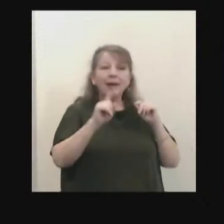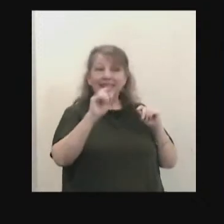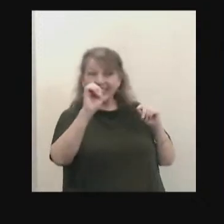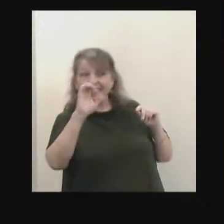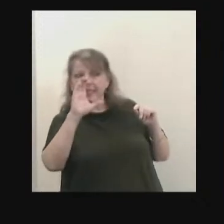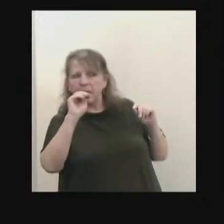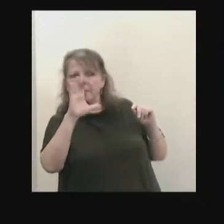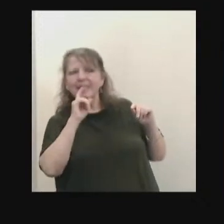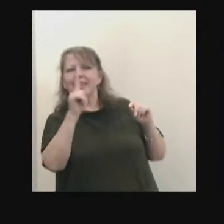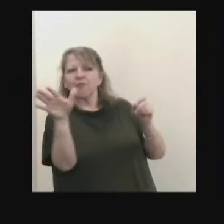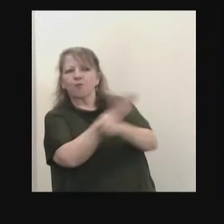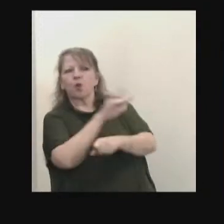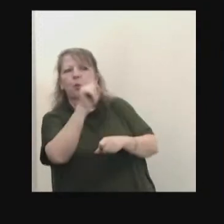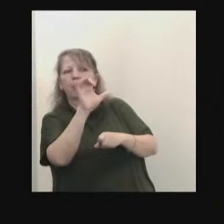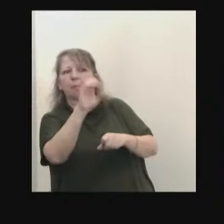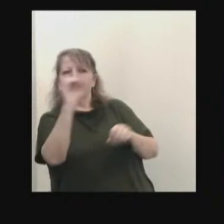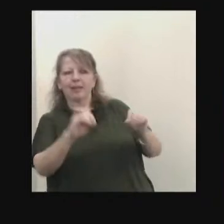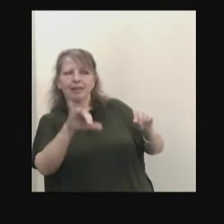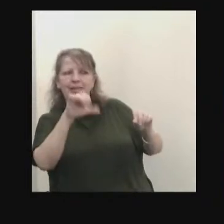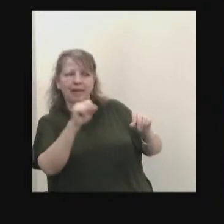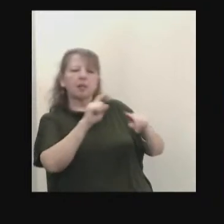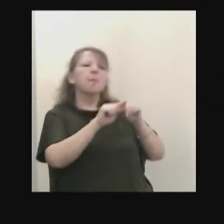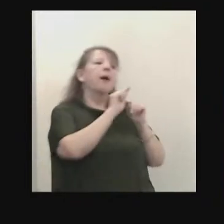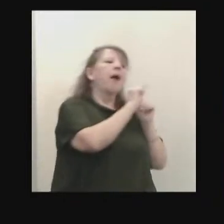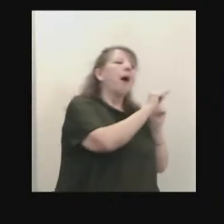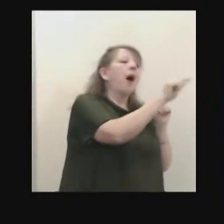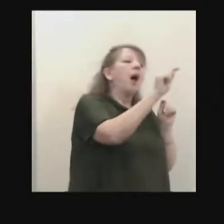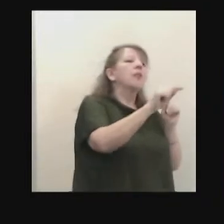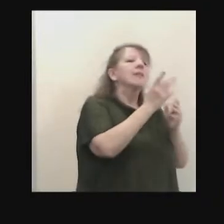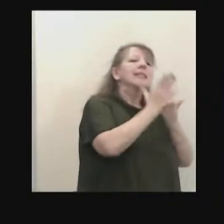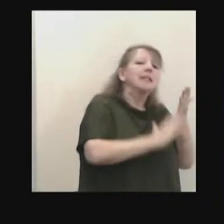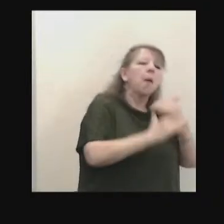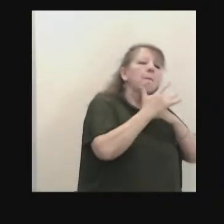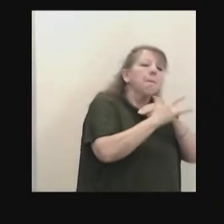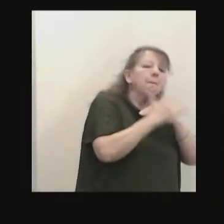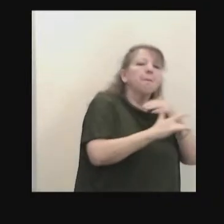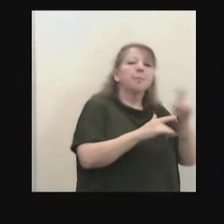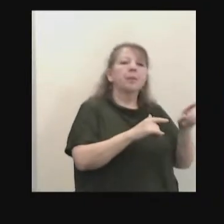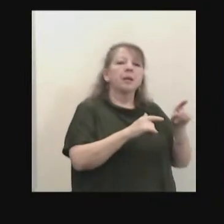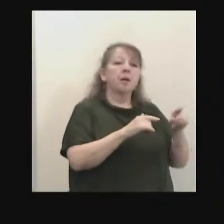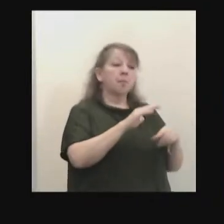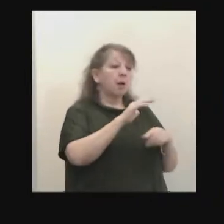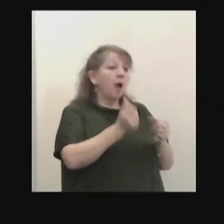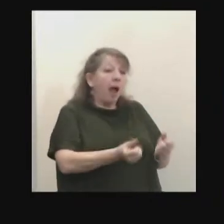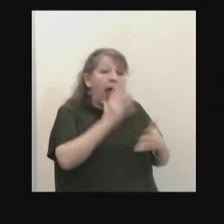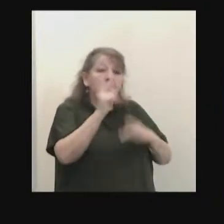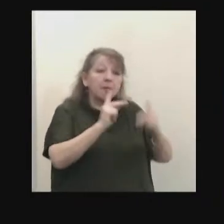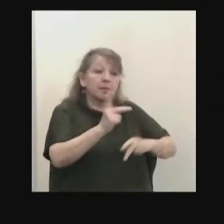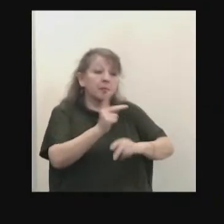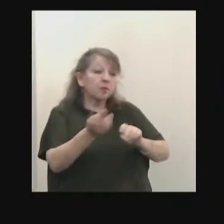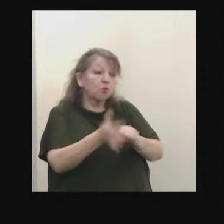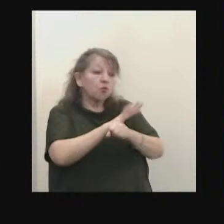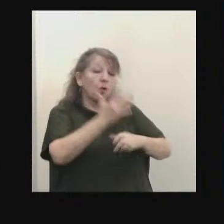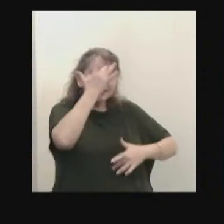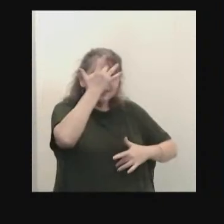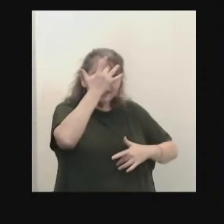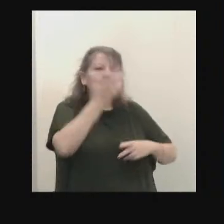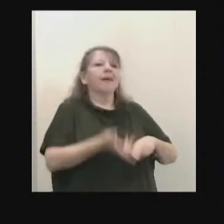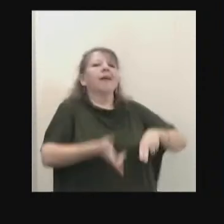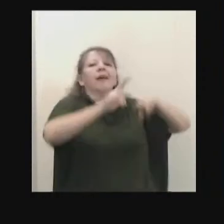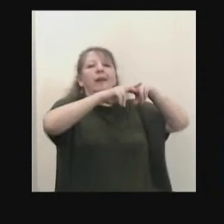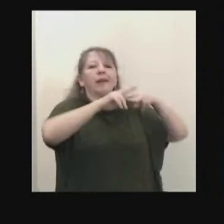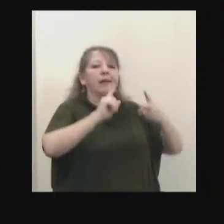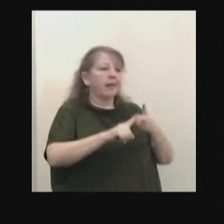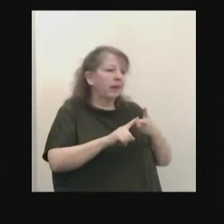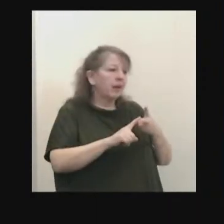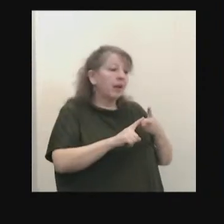capacity. Cases have increased and the positivity rate has increased. That is very concerning because as the cases go, usually goes the hospitalizations.